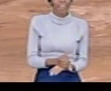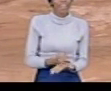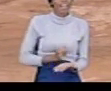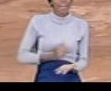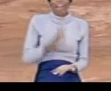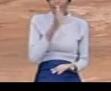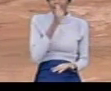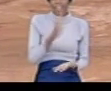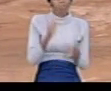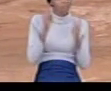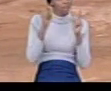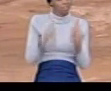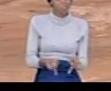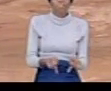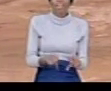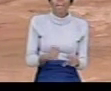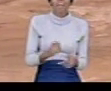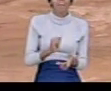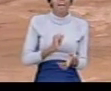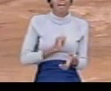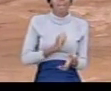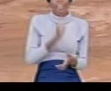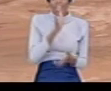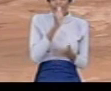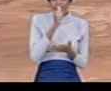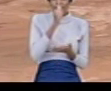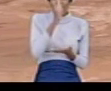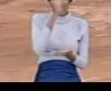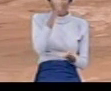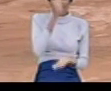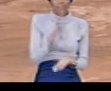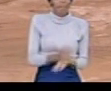amen. I am the whosoever,